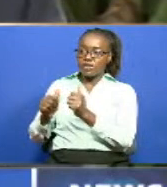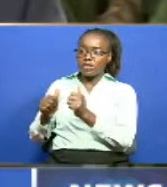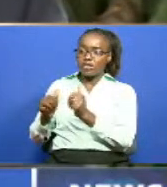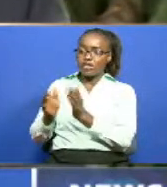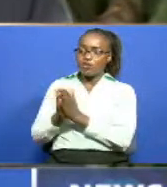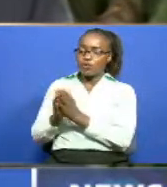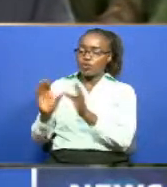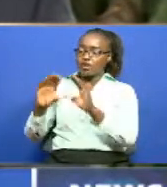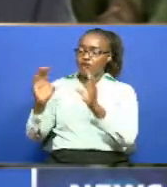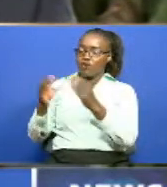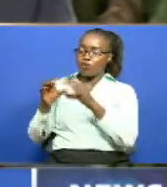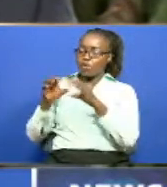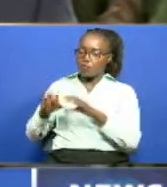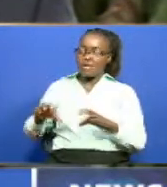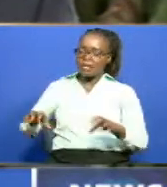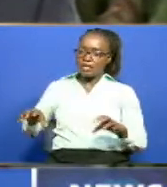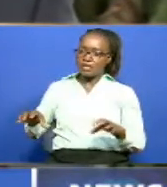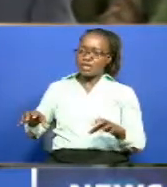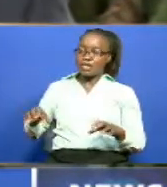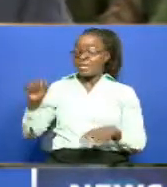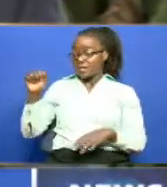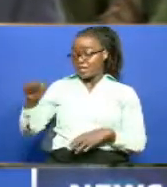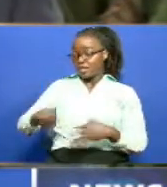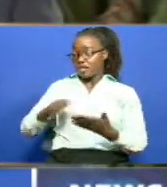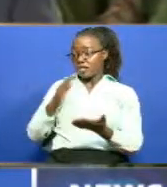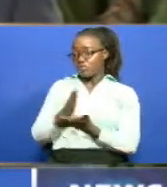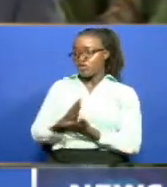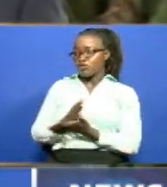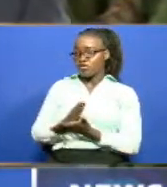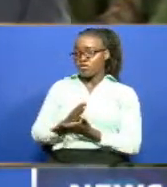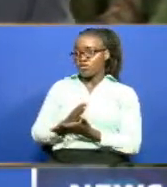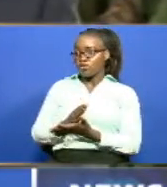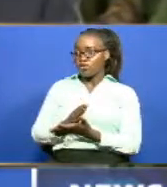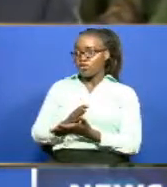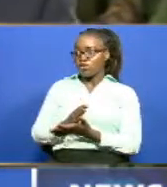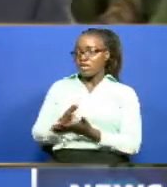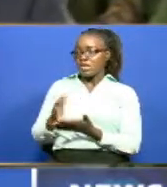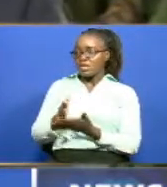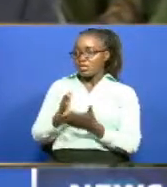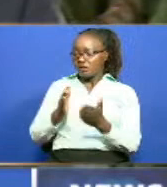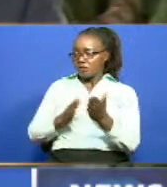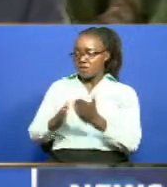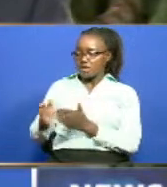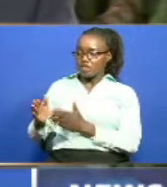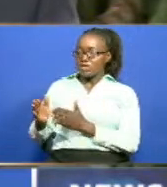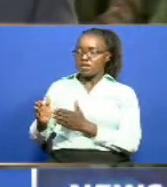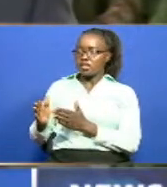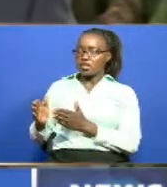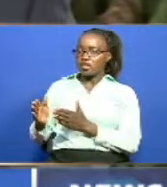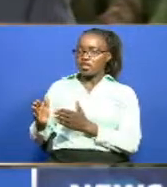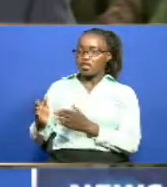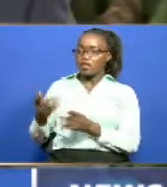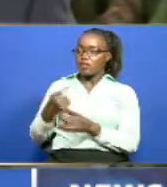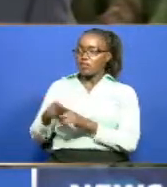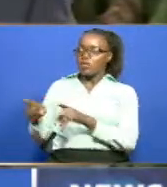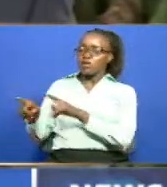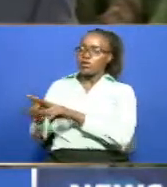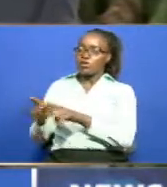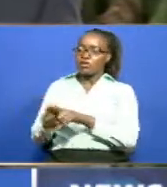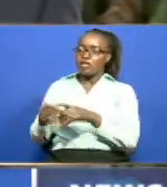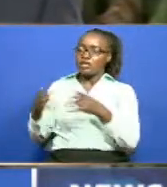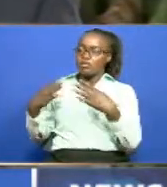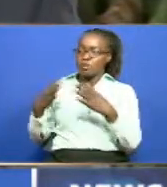markets. Yes, it's true, there'll be some strategic realignment, but even as people